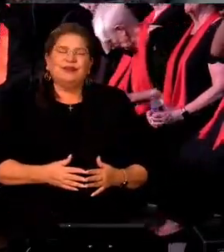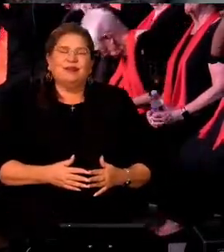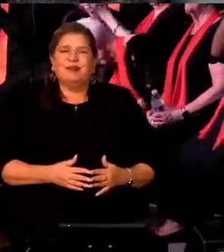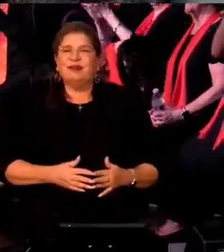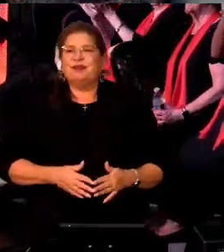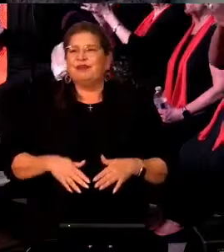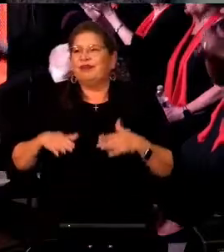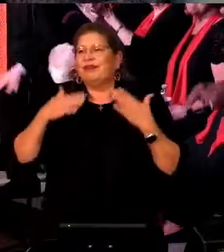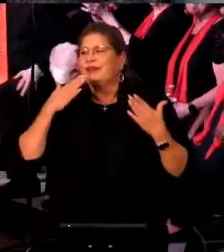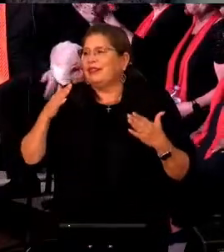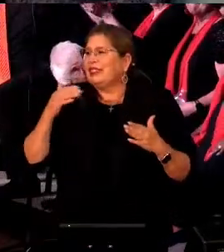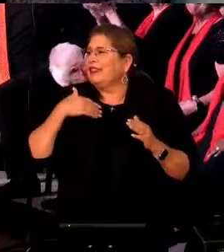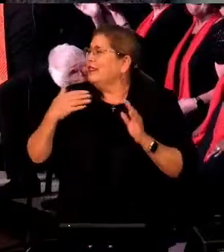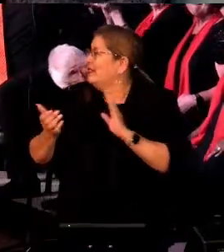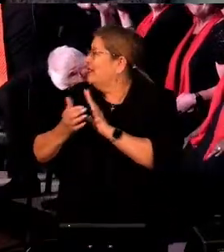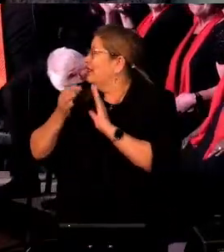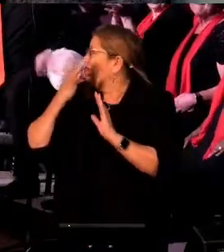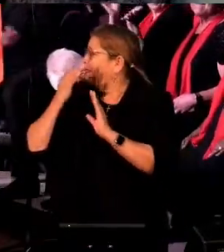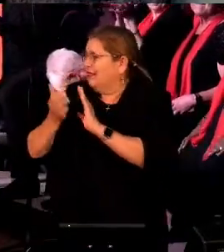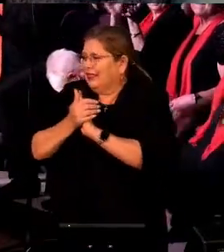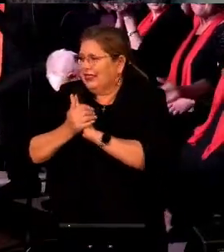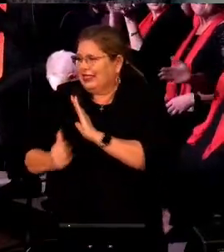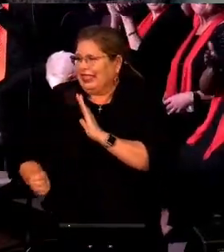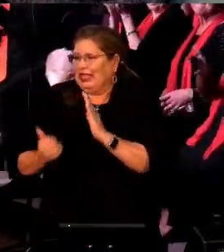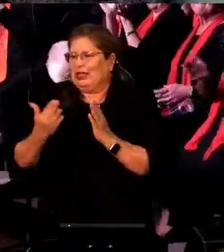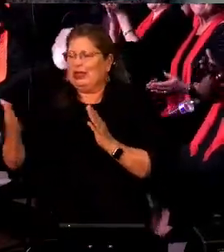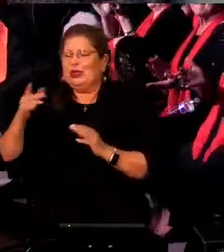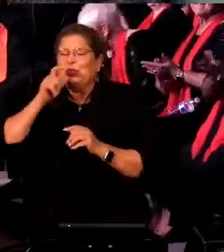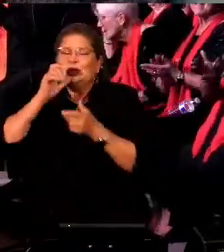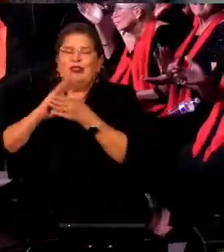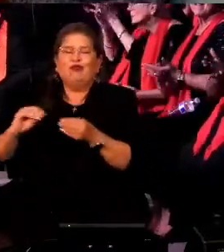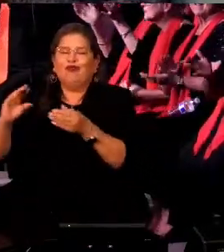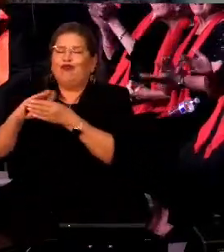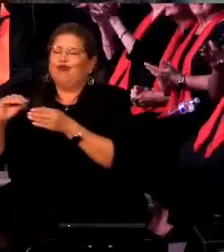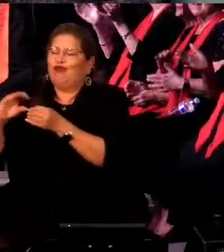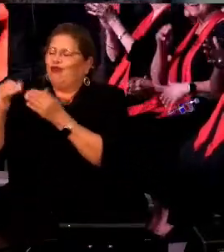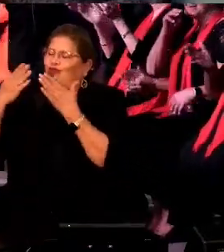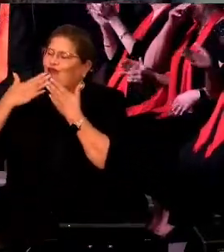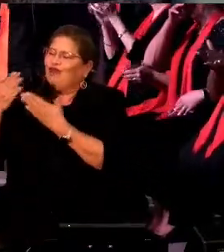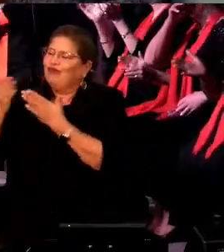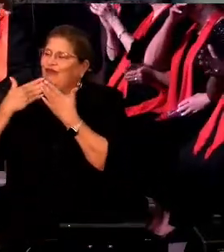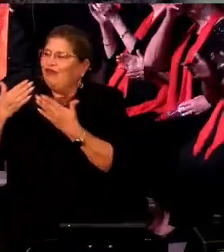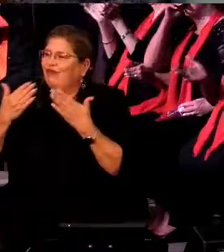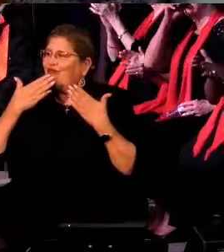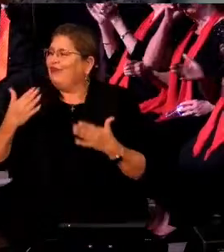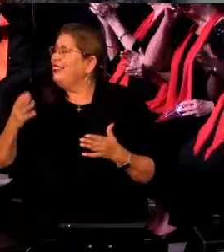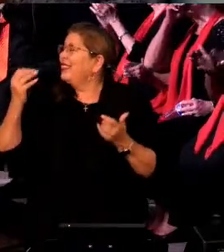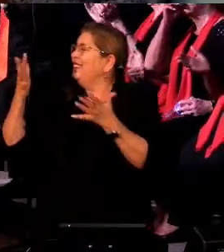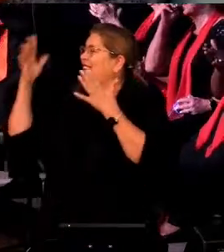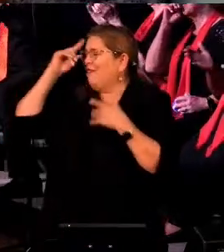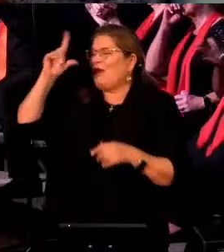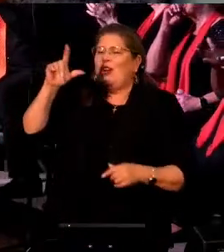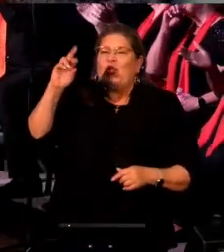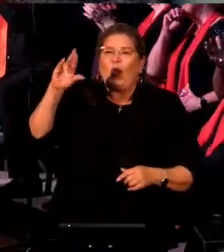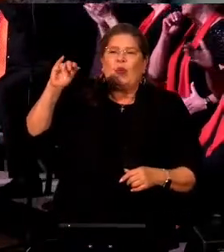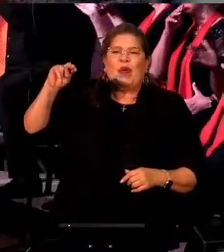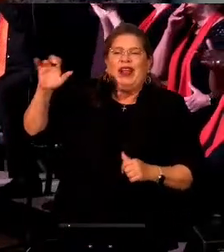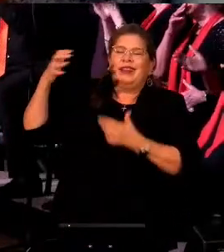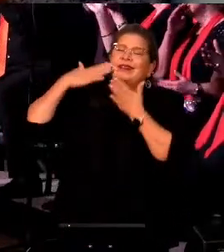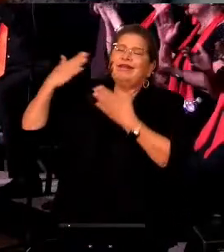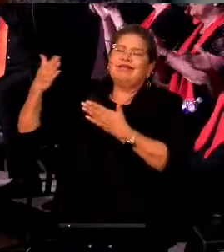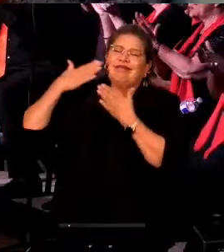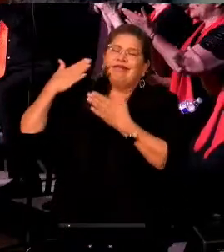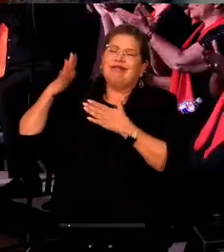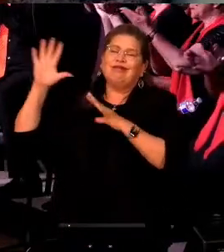Our skilled narrators down here. All right, great job. And give it up for Lorraine. She did